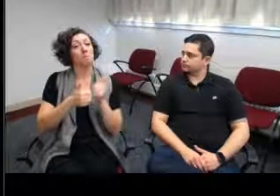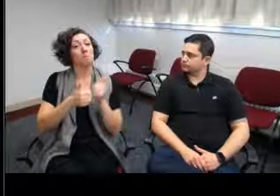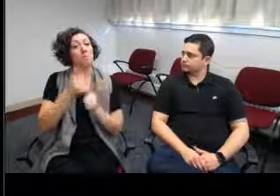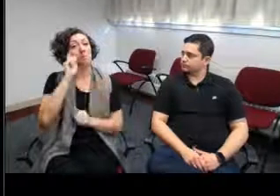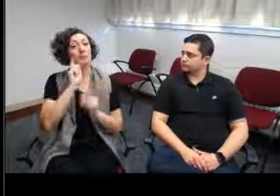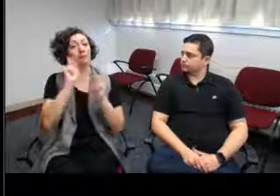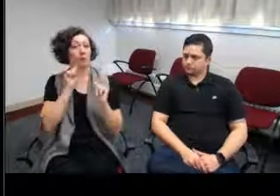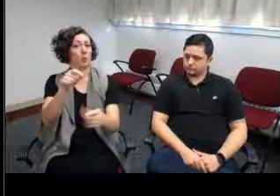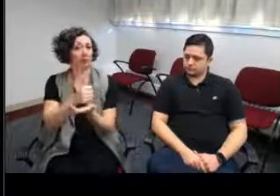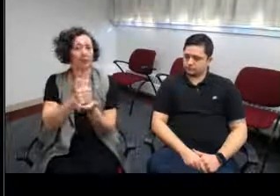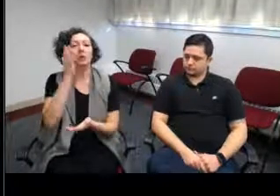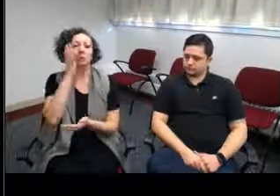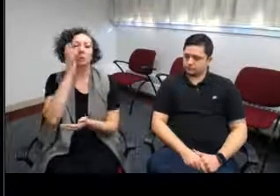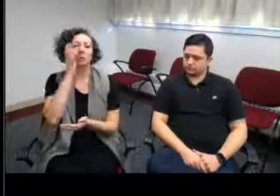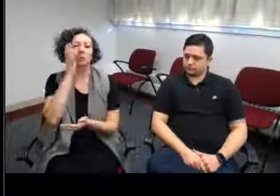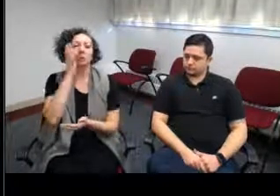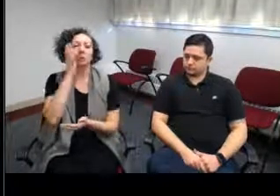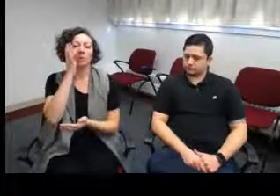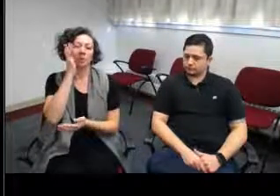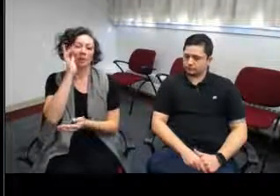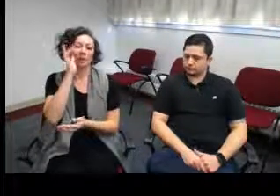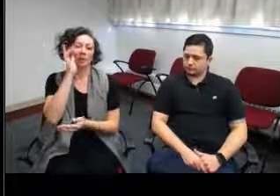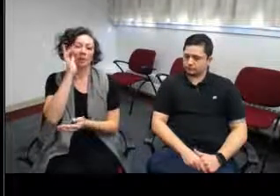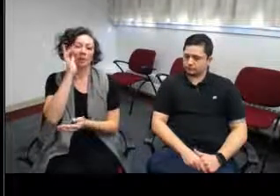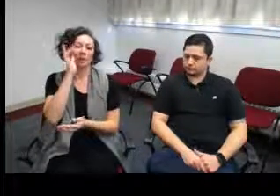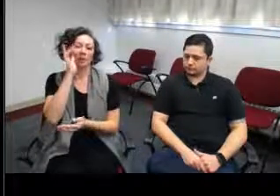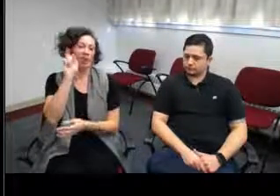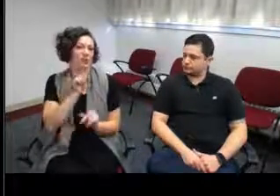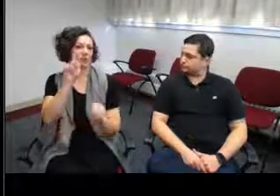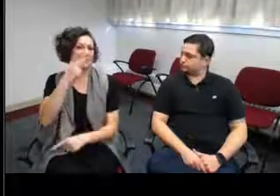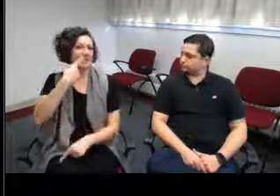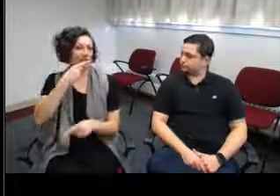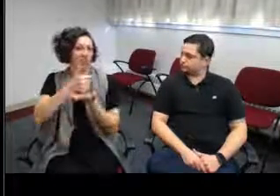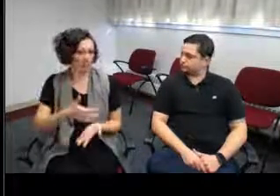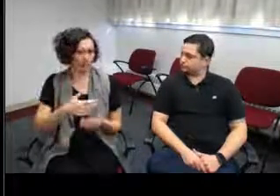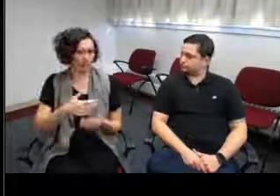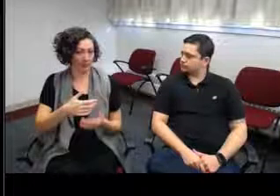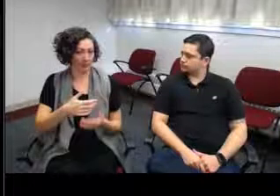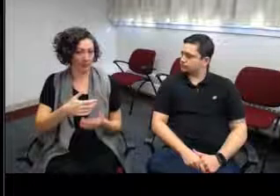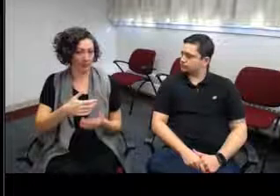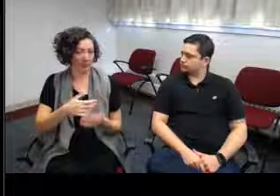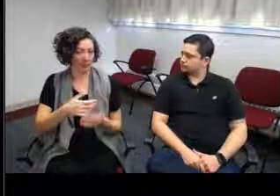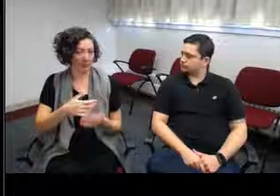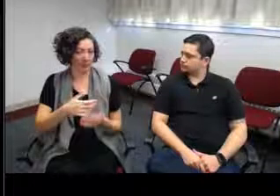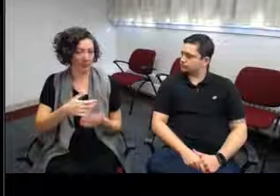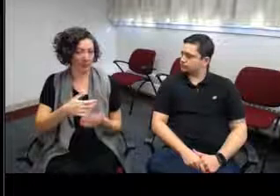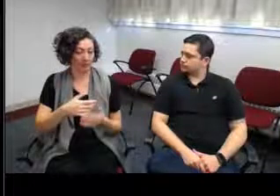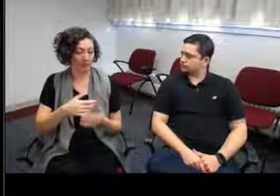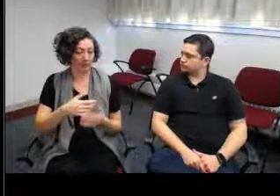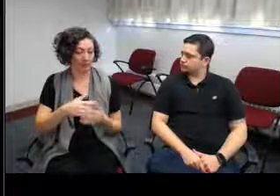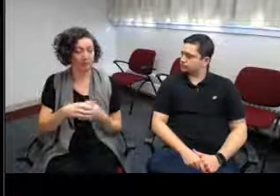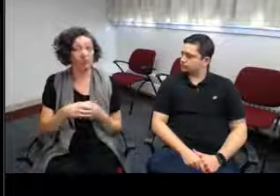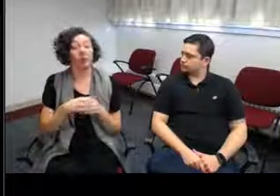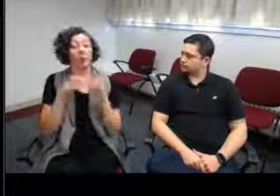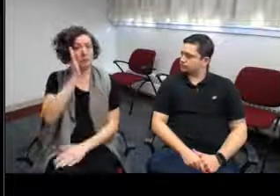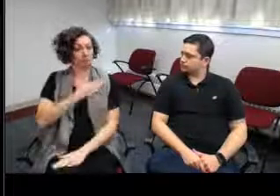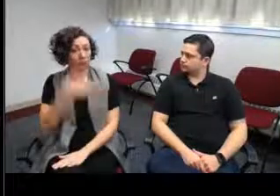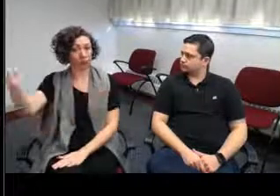That means that most deaf folks who want to go to therapy have to see a hearing therapist or a non-deaf